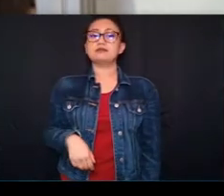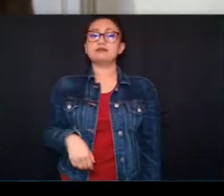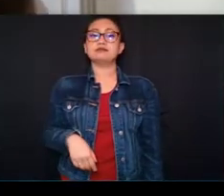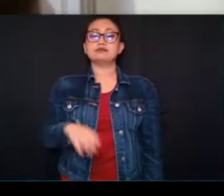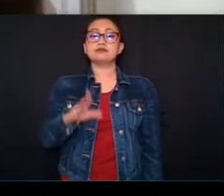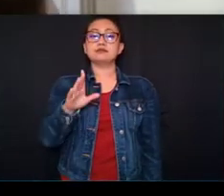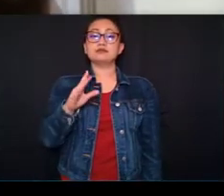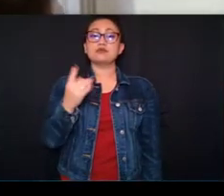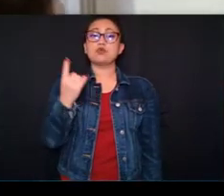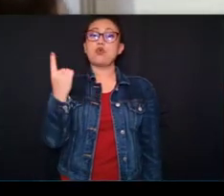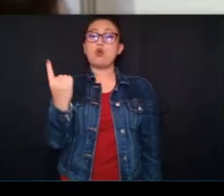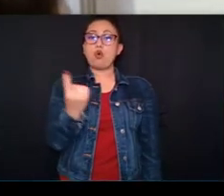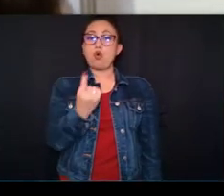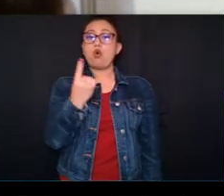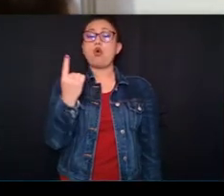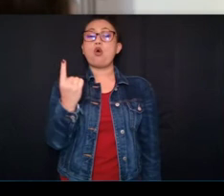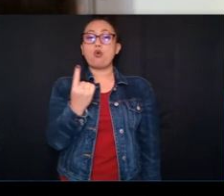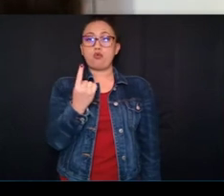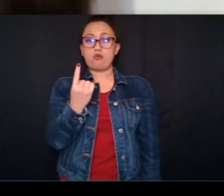do inside